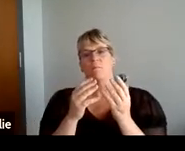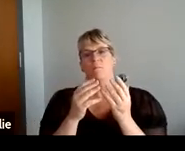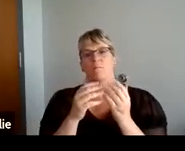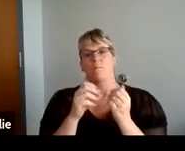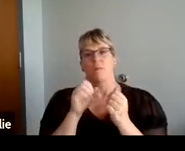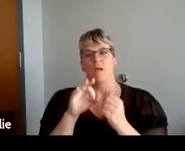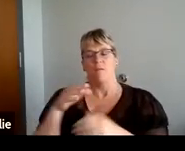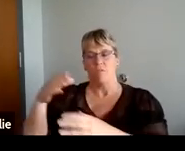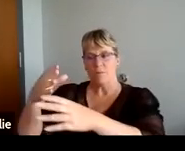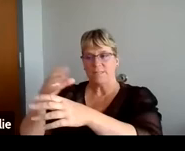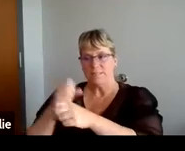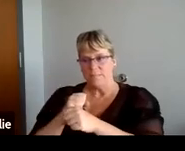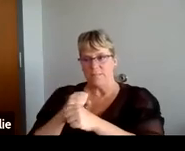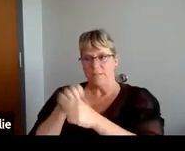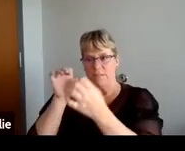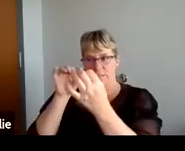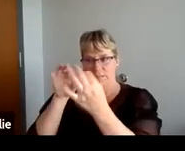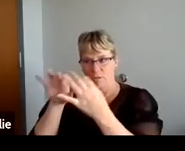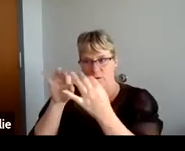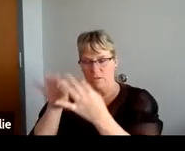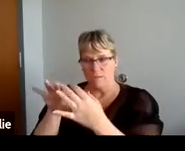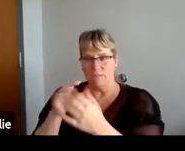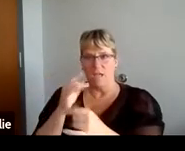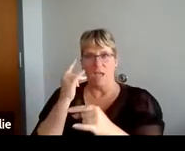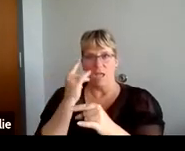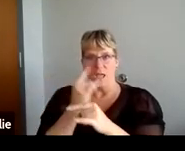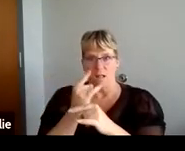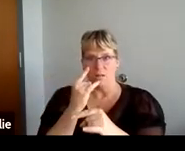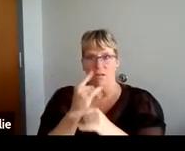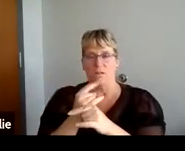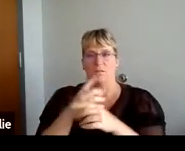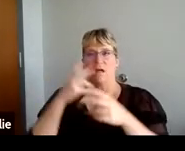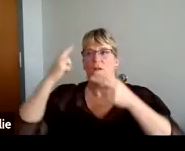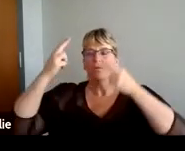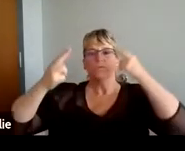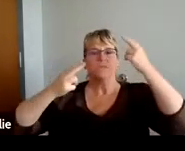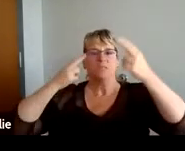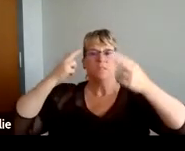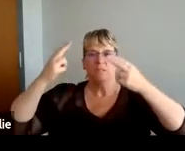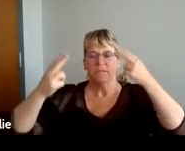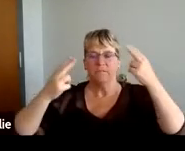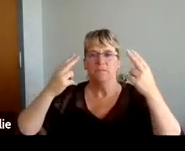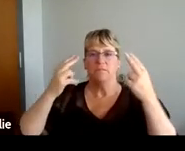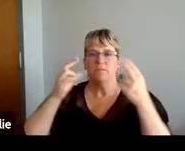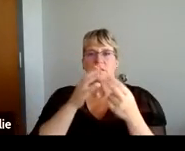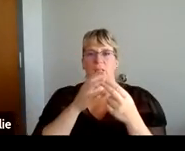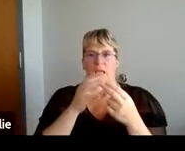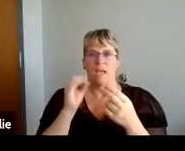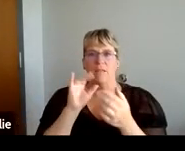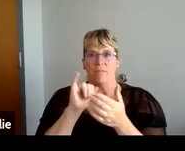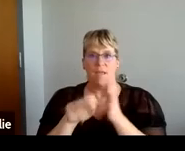receiving neurons are alcohol, or ketamines, or hallucinogens, and the likes.